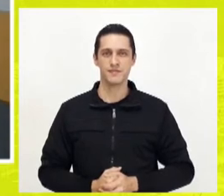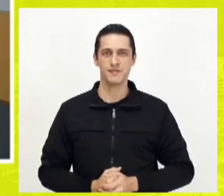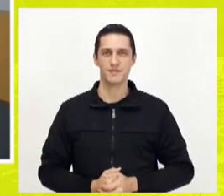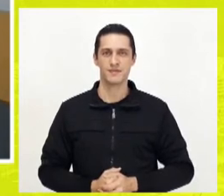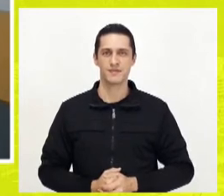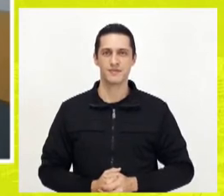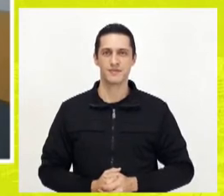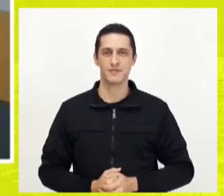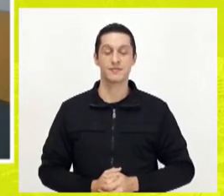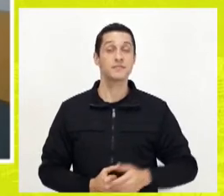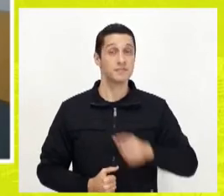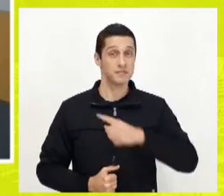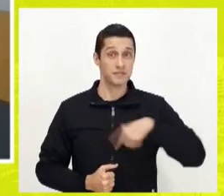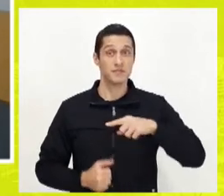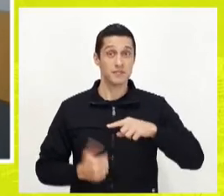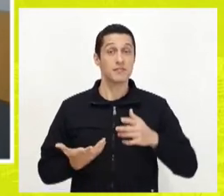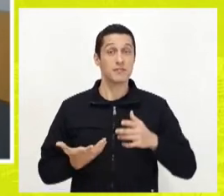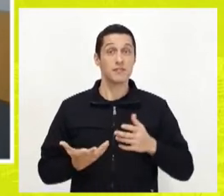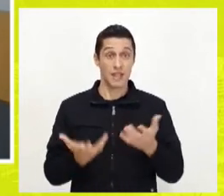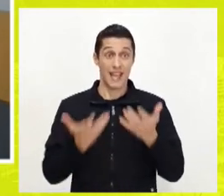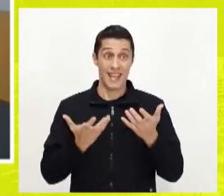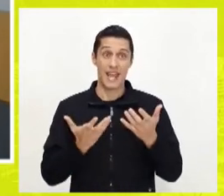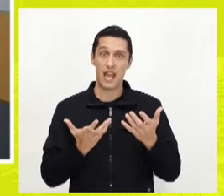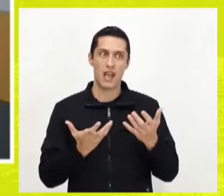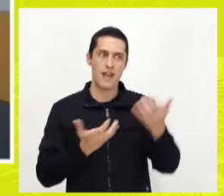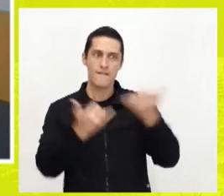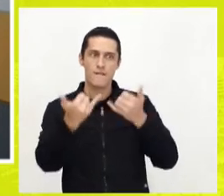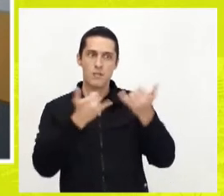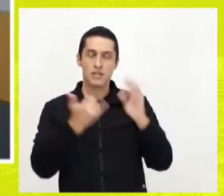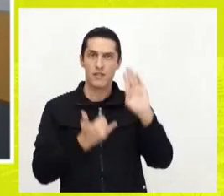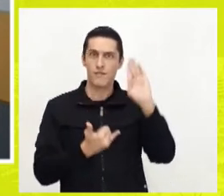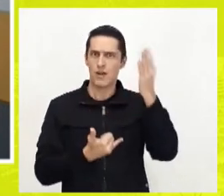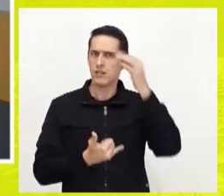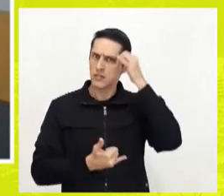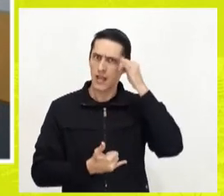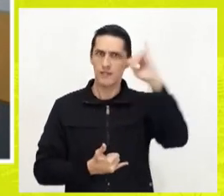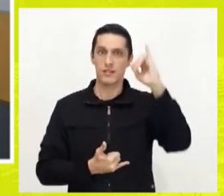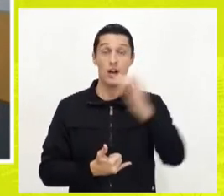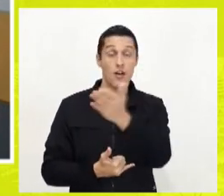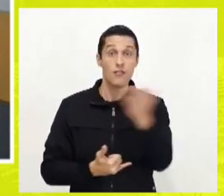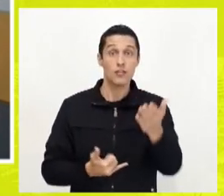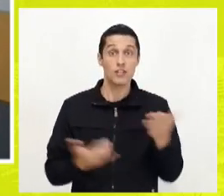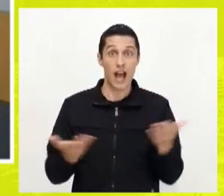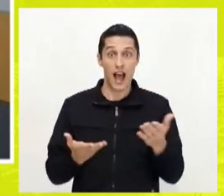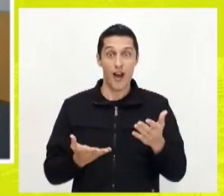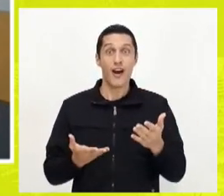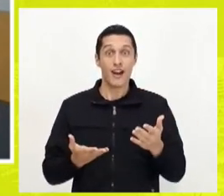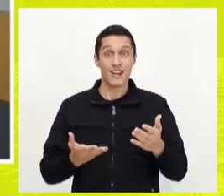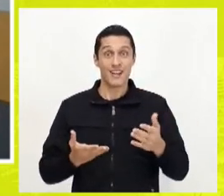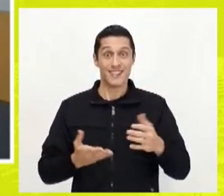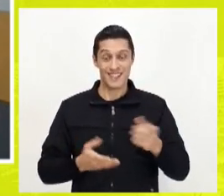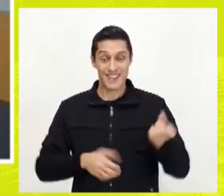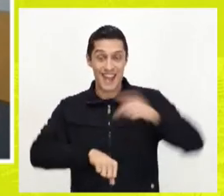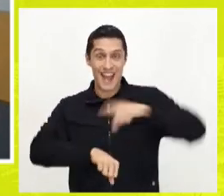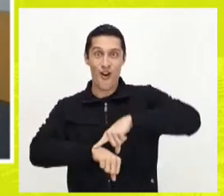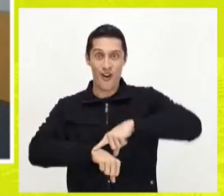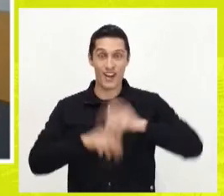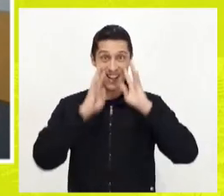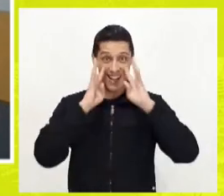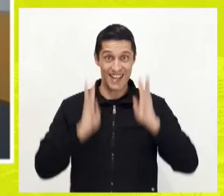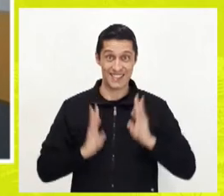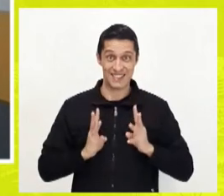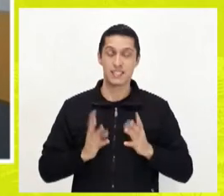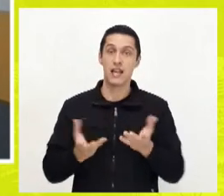areas in different ways we believe in a collective effort to fight it if you're watching it live you want to share you want to engage more